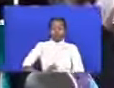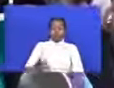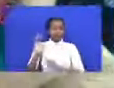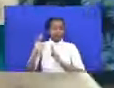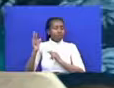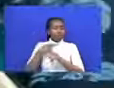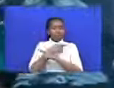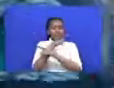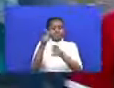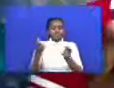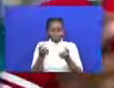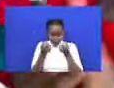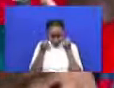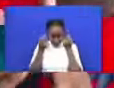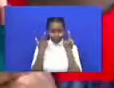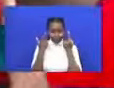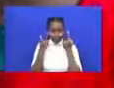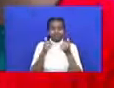Amen.